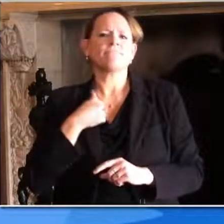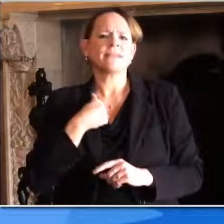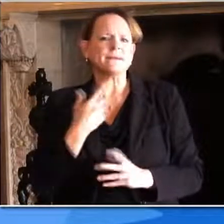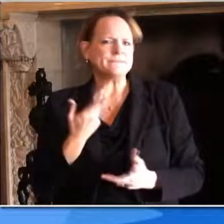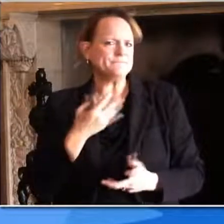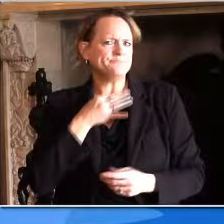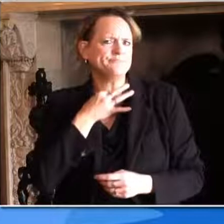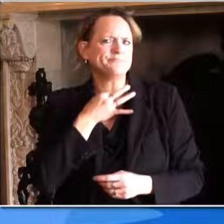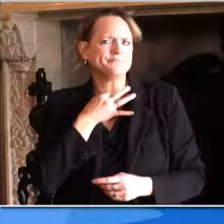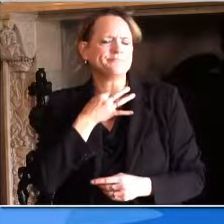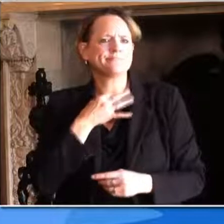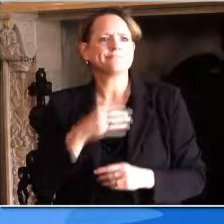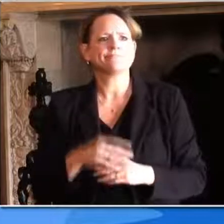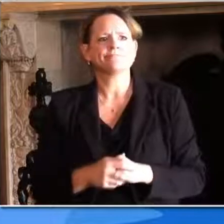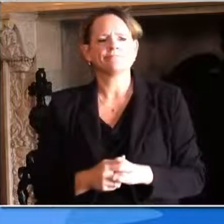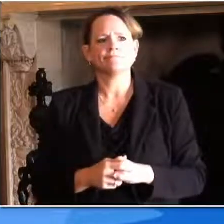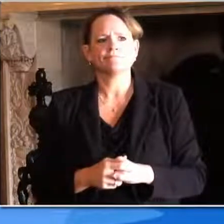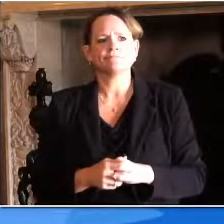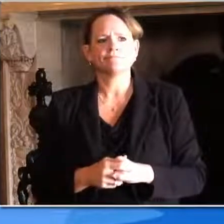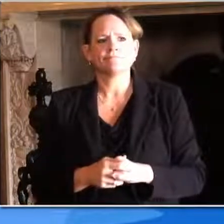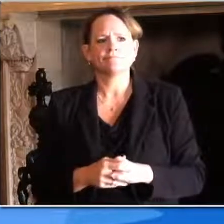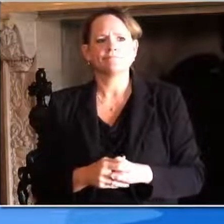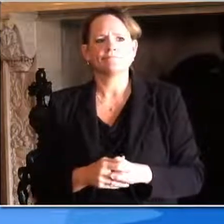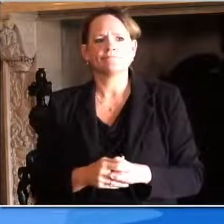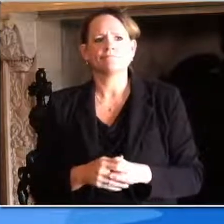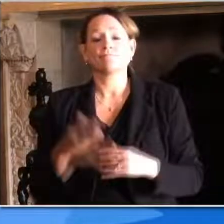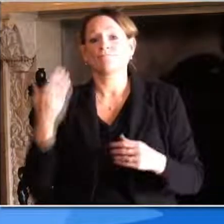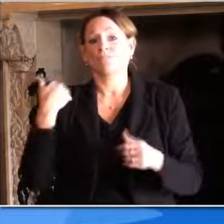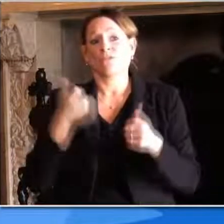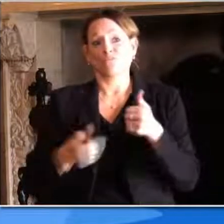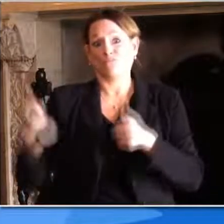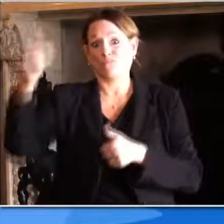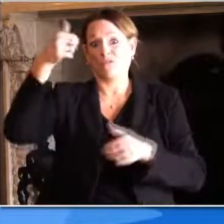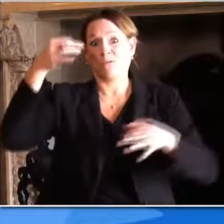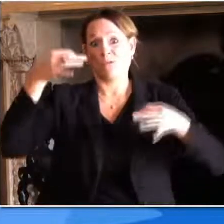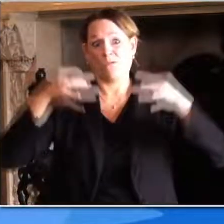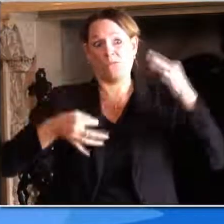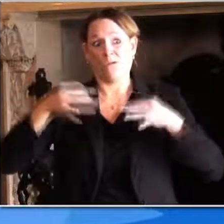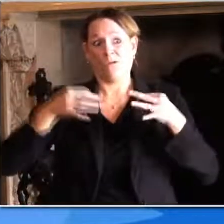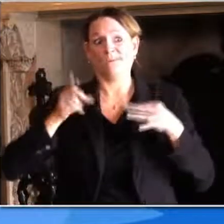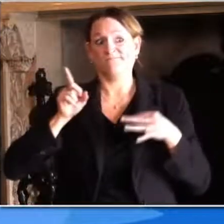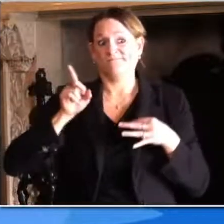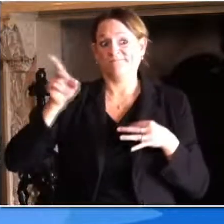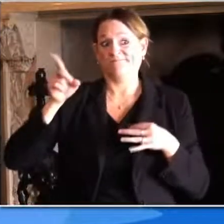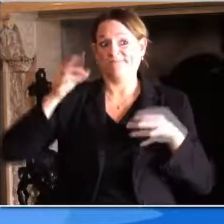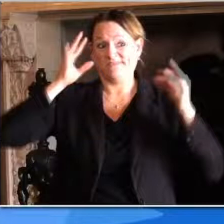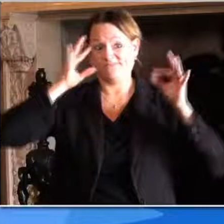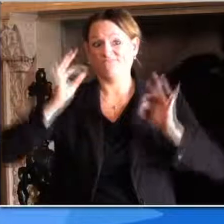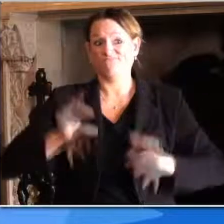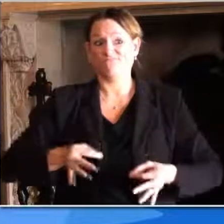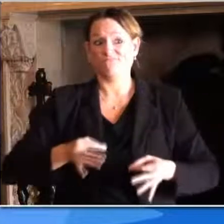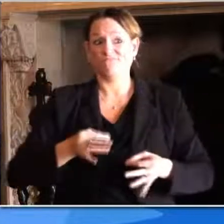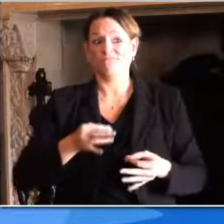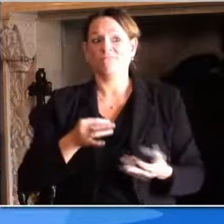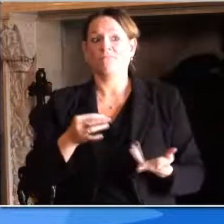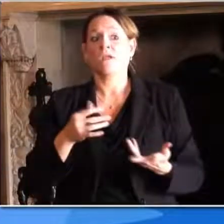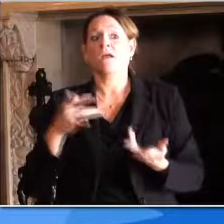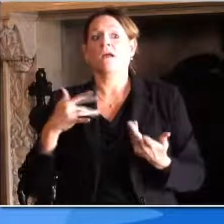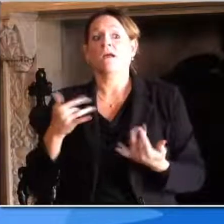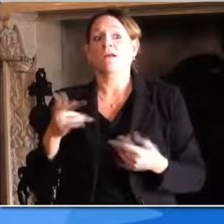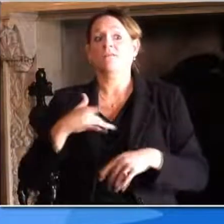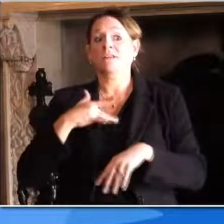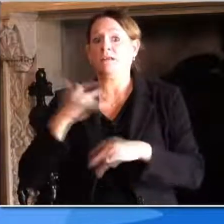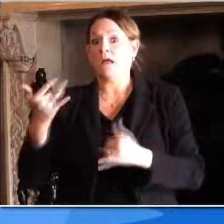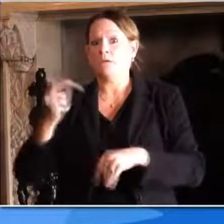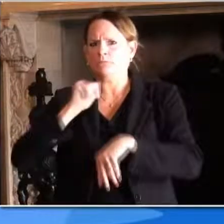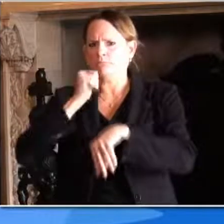in the past that the Supreme Court ruling kind of hamstrung your ability to pass an order like this. I'm just curious if someone might be able to speak a little bit